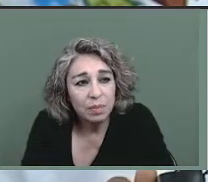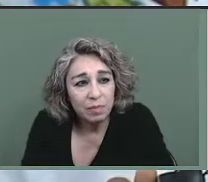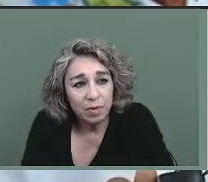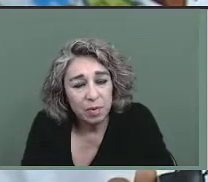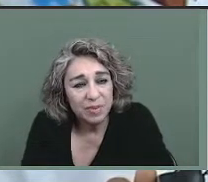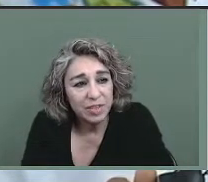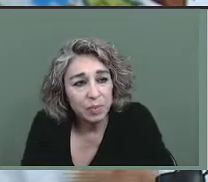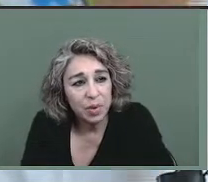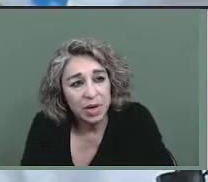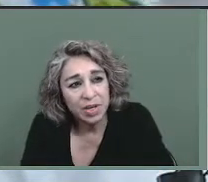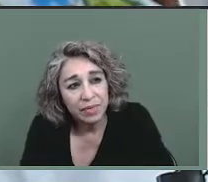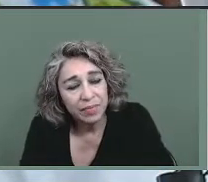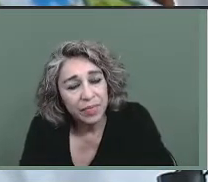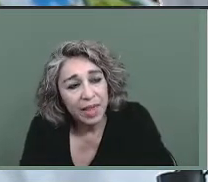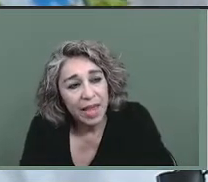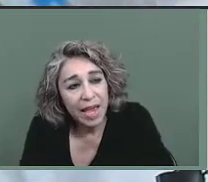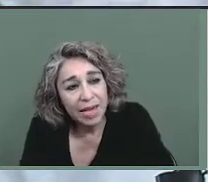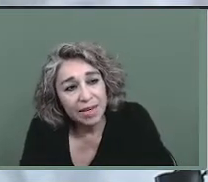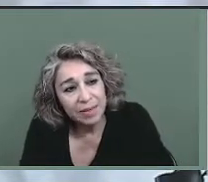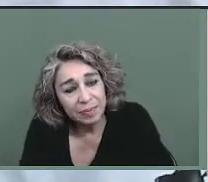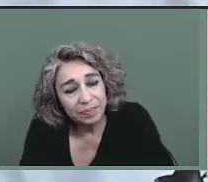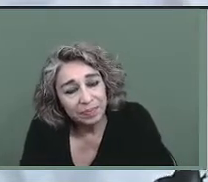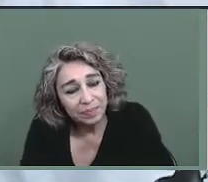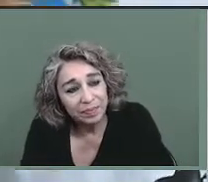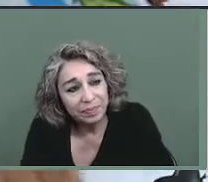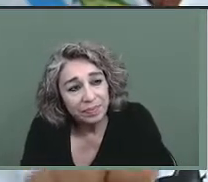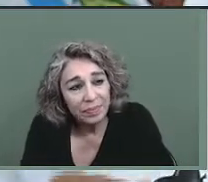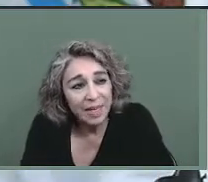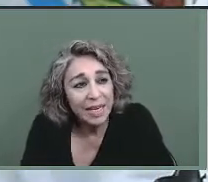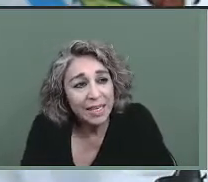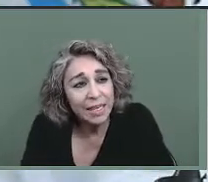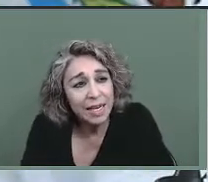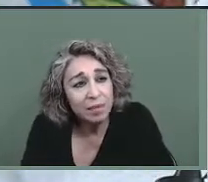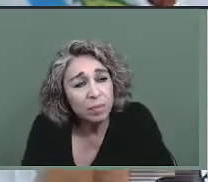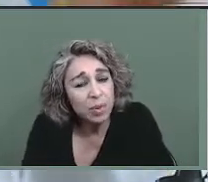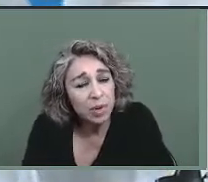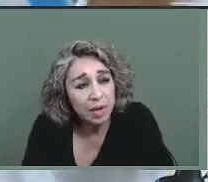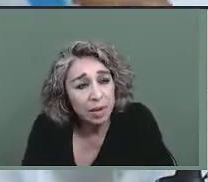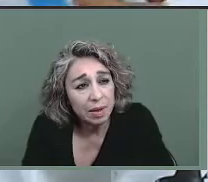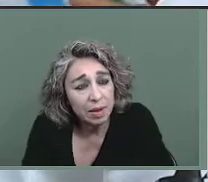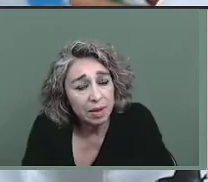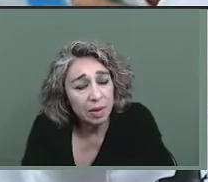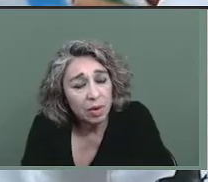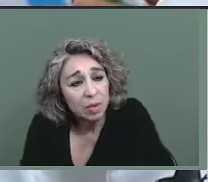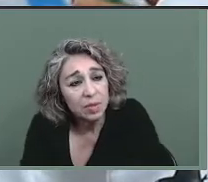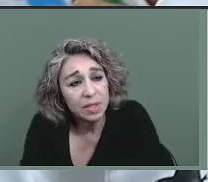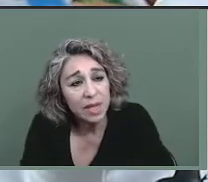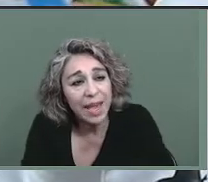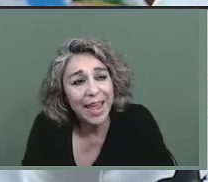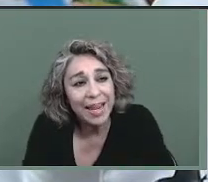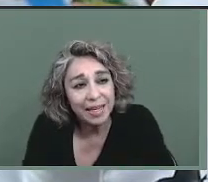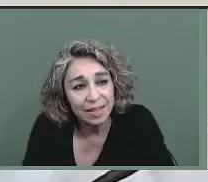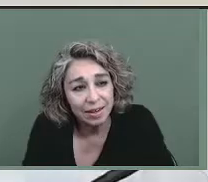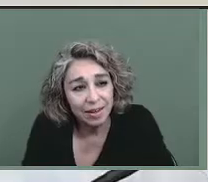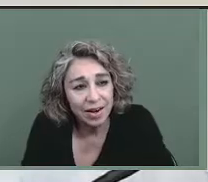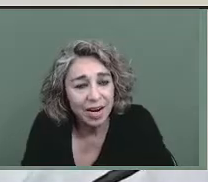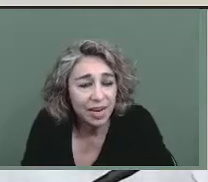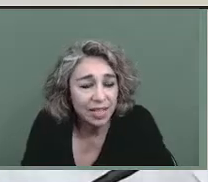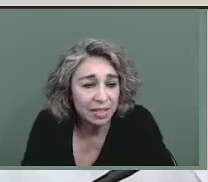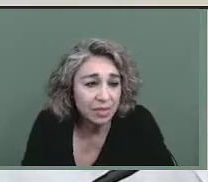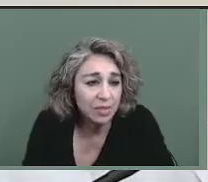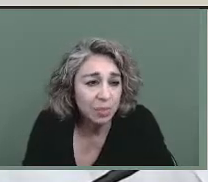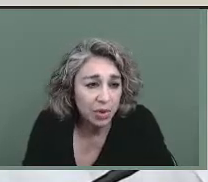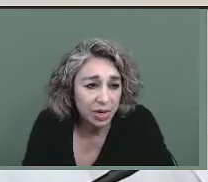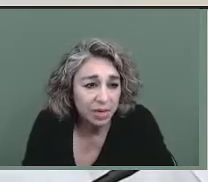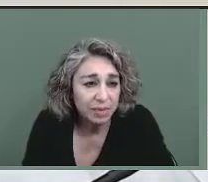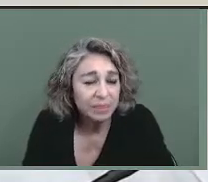one form of support. And in 10 poor homes, 8 are now getting